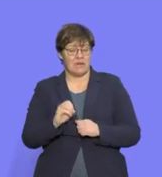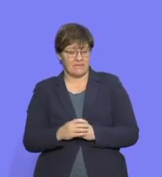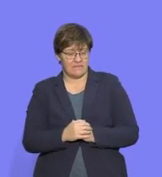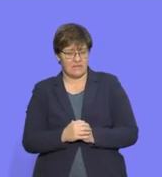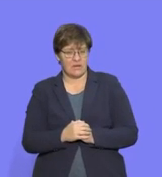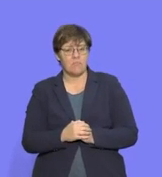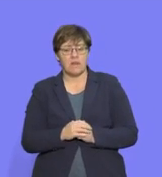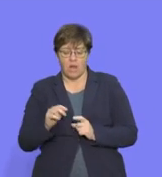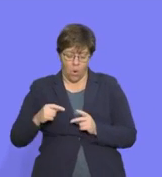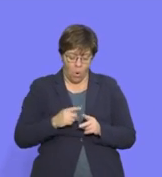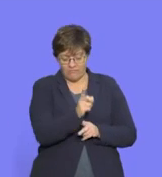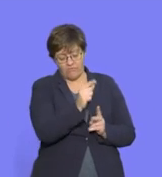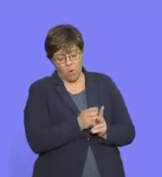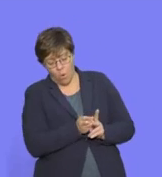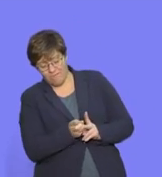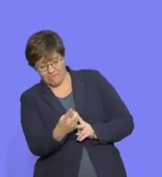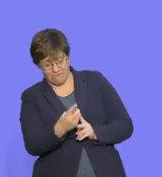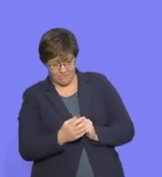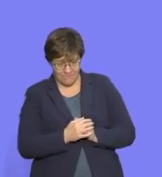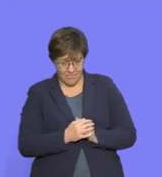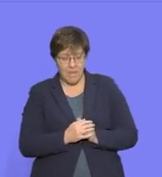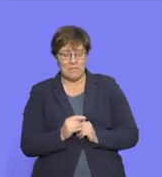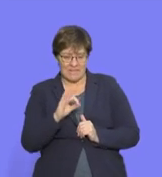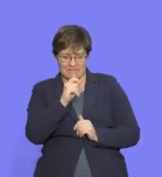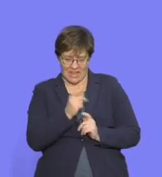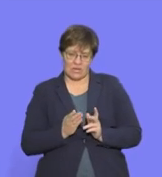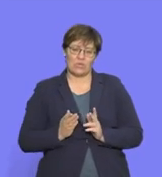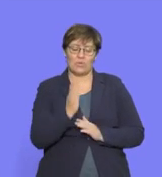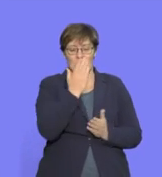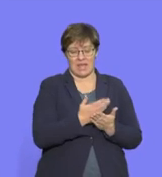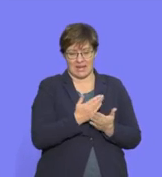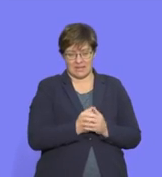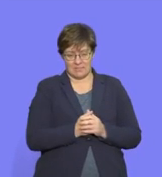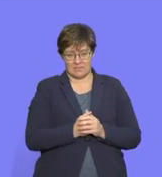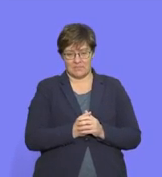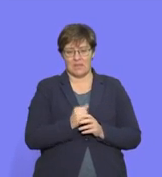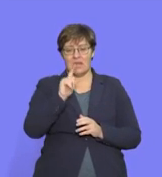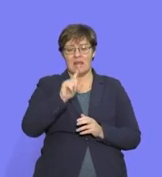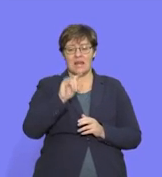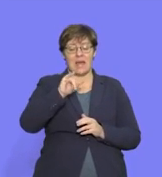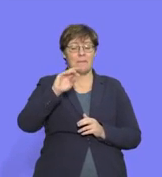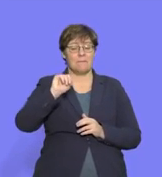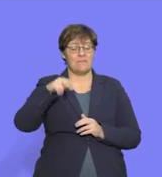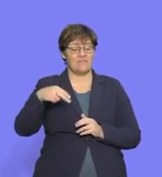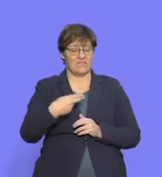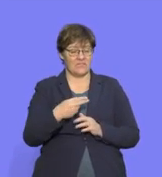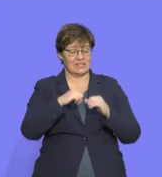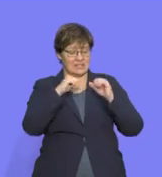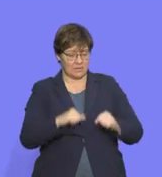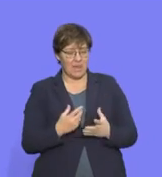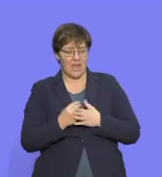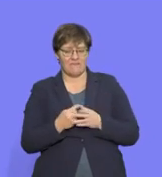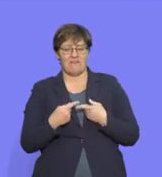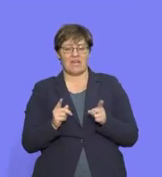right, an alternative system that can transport fats. And your lymph system, right, it has